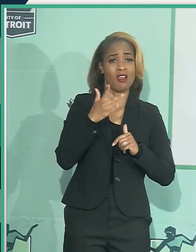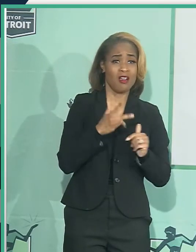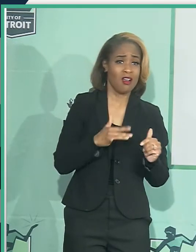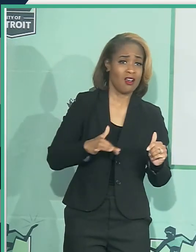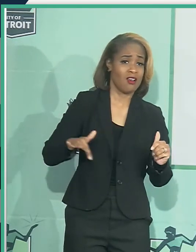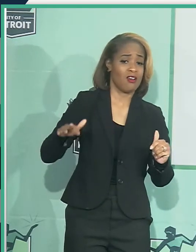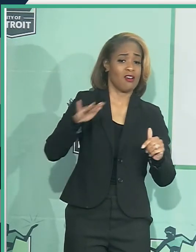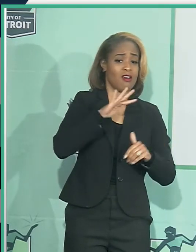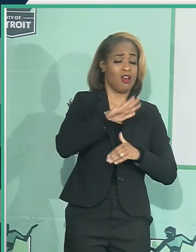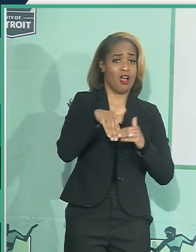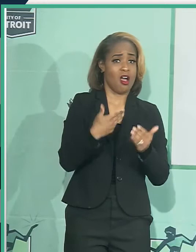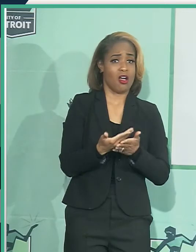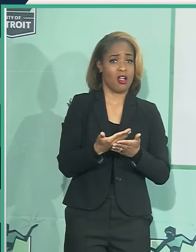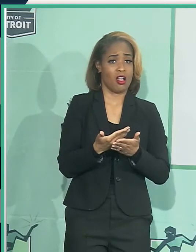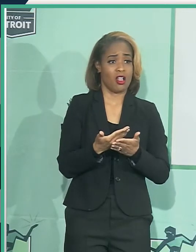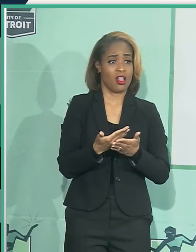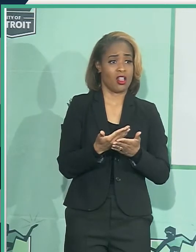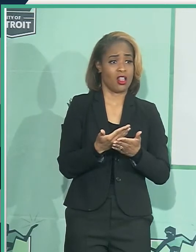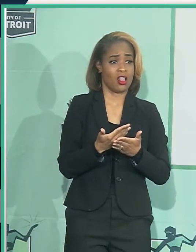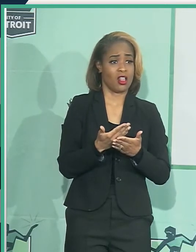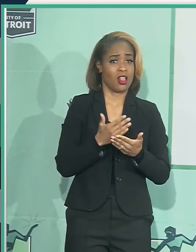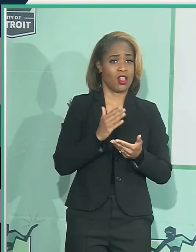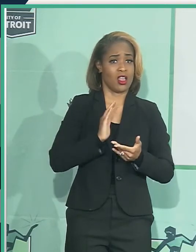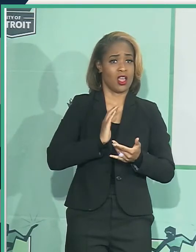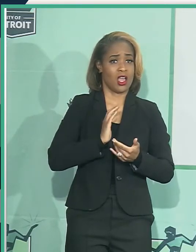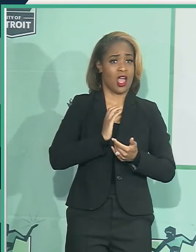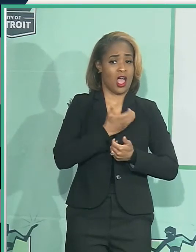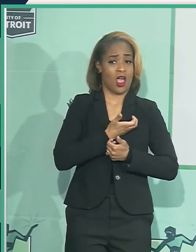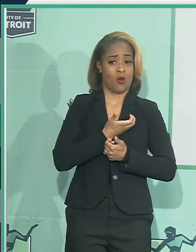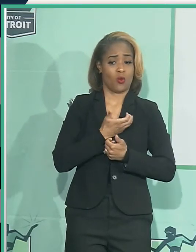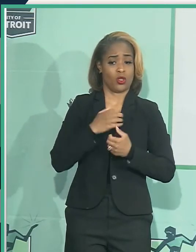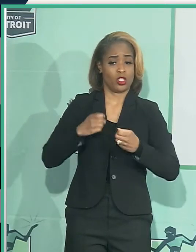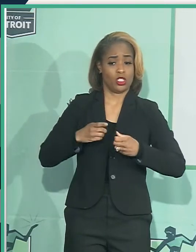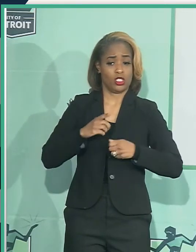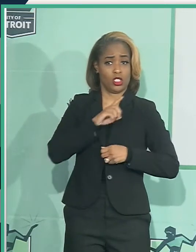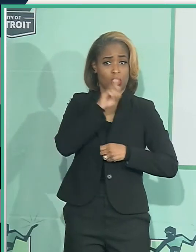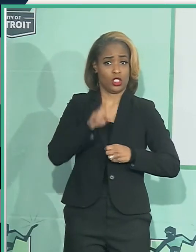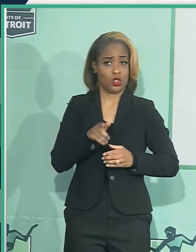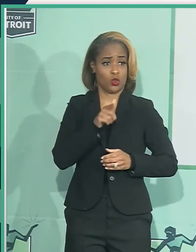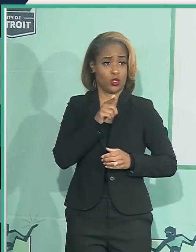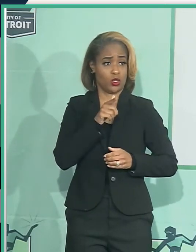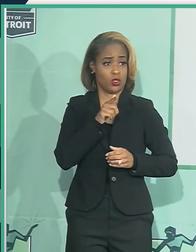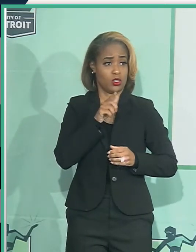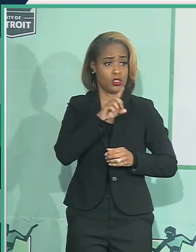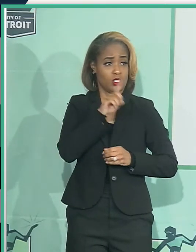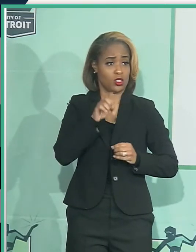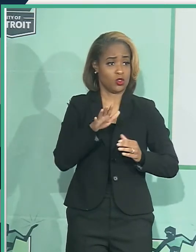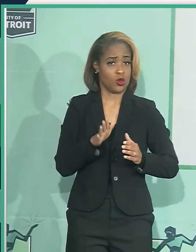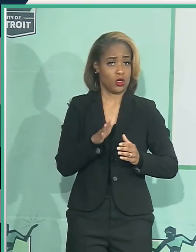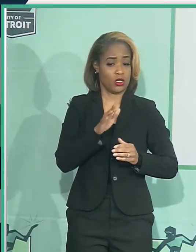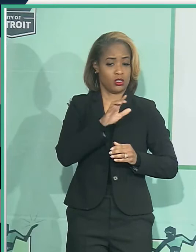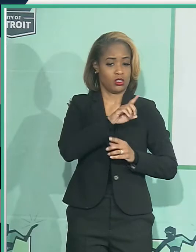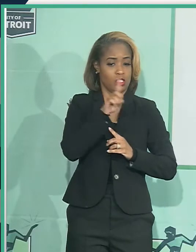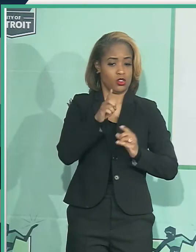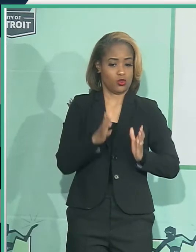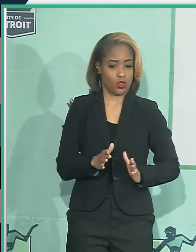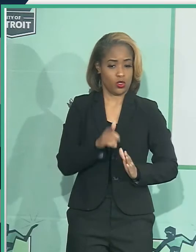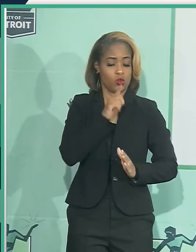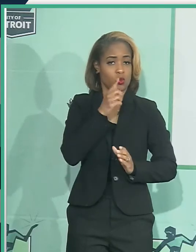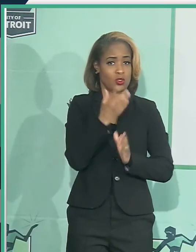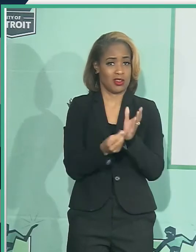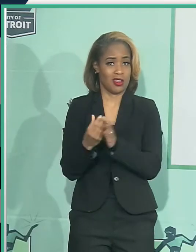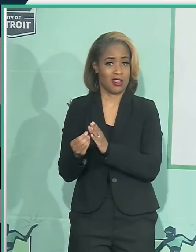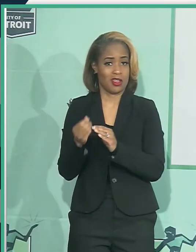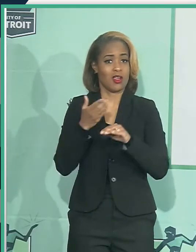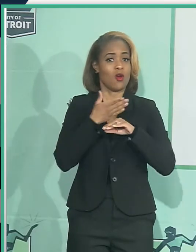of our neighbors that we lost this past year to COVID were over the age of 75. People